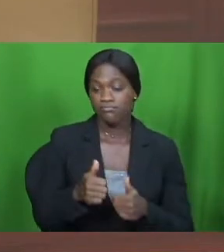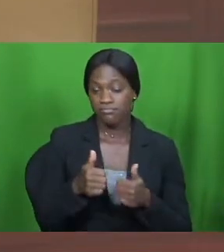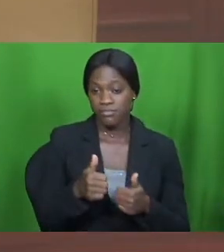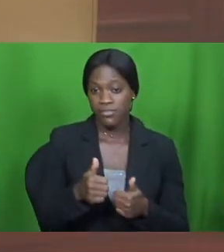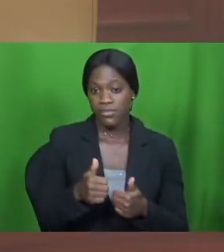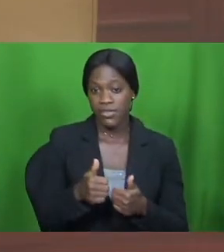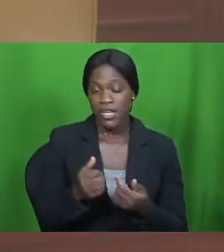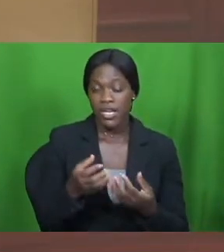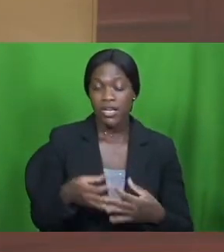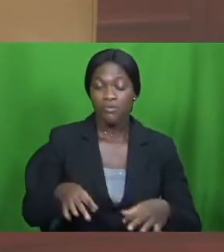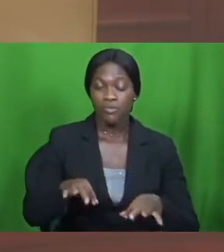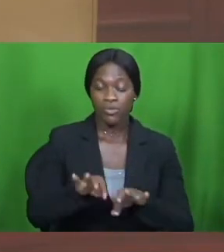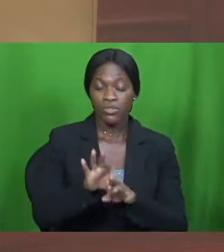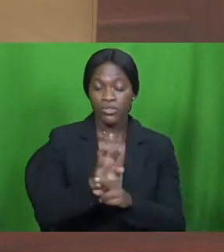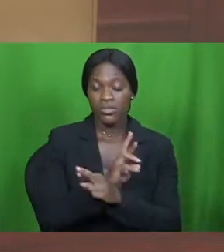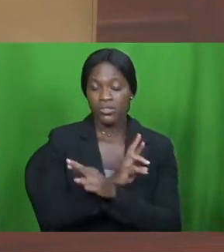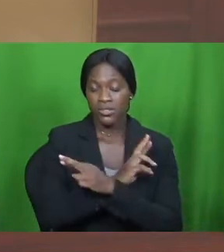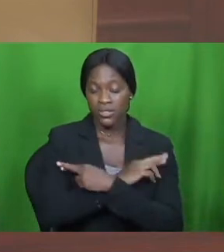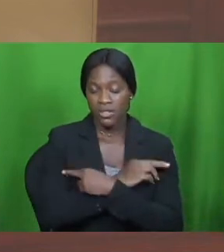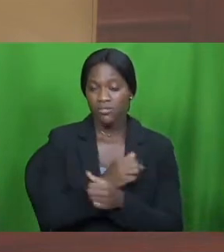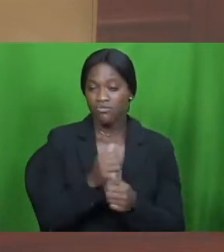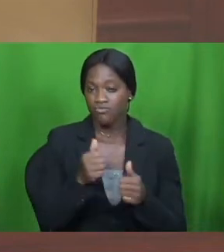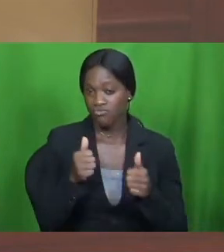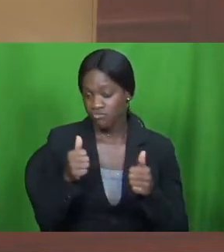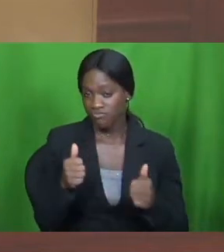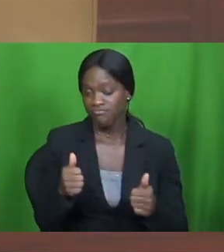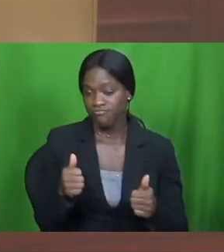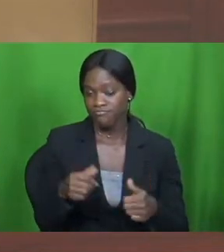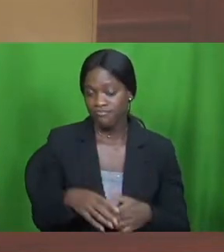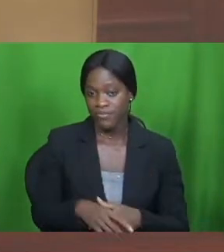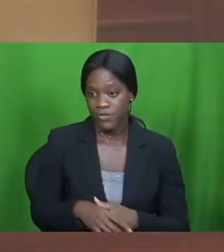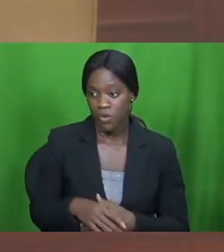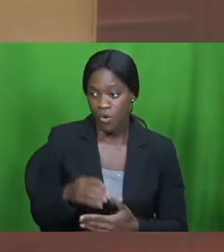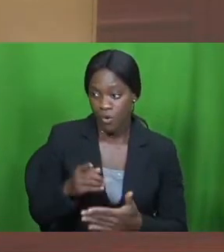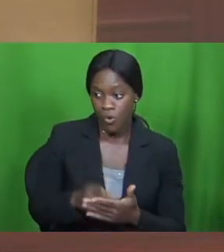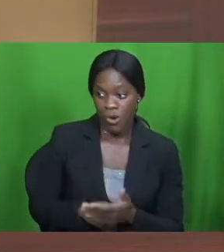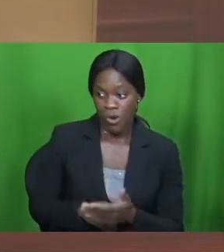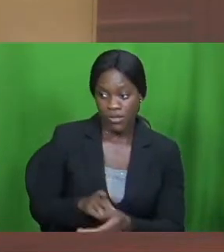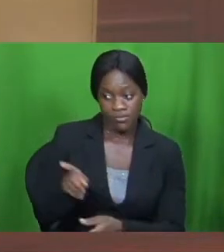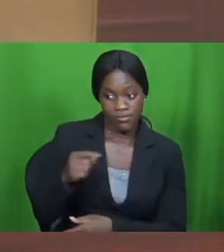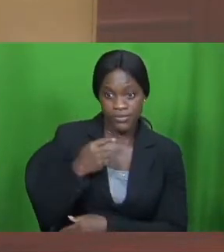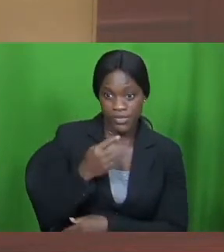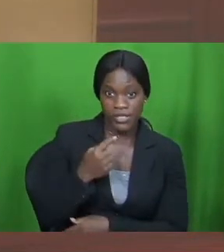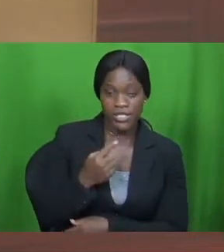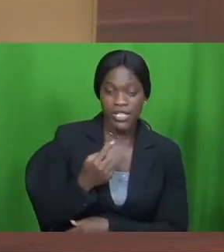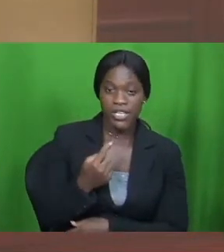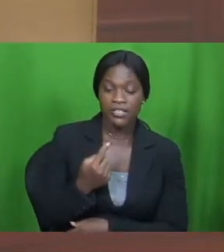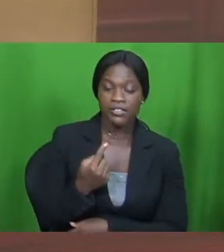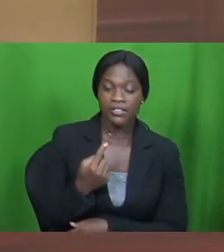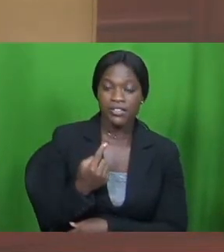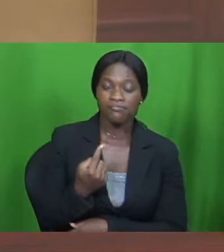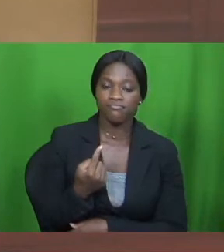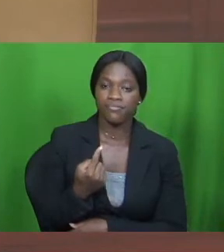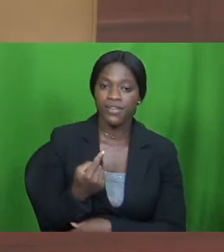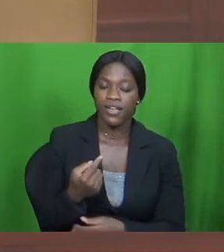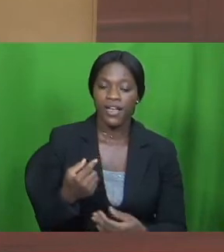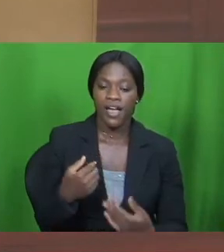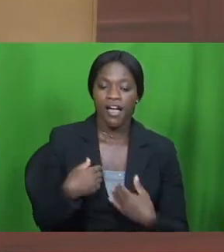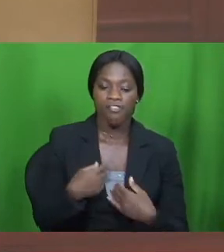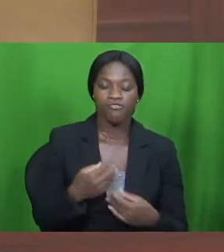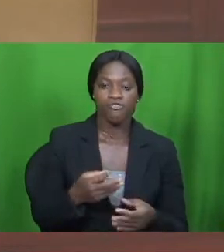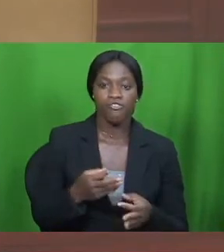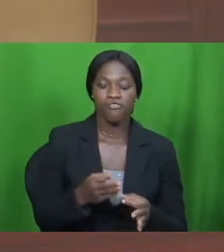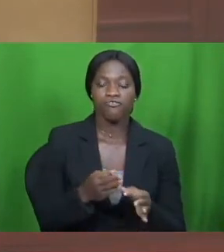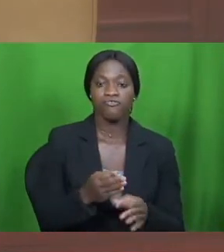rest. I think the call by the maker of the statement that he will be laid to rest on Saturday the 11th,